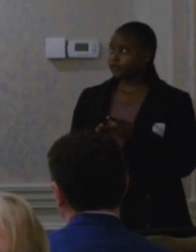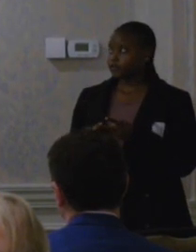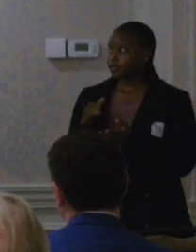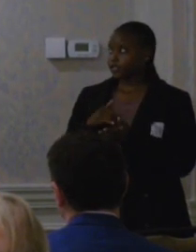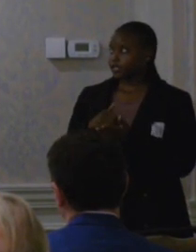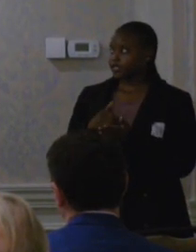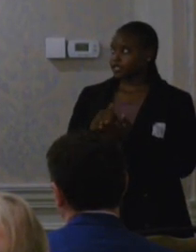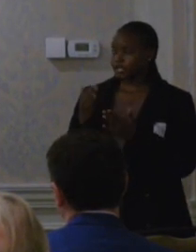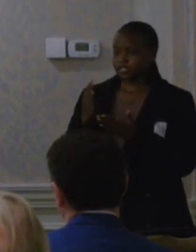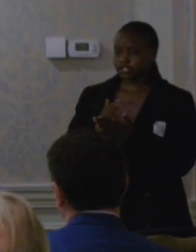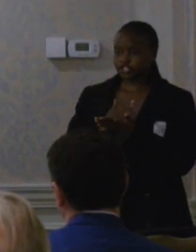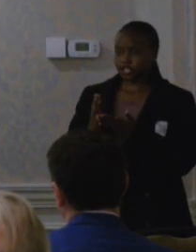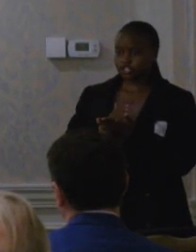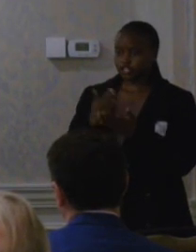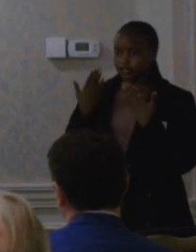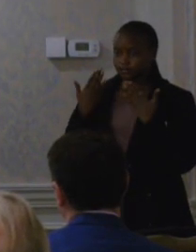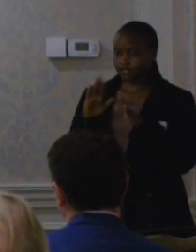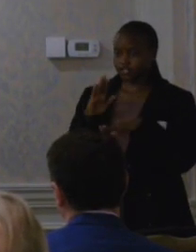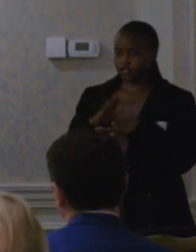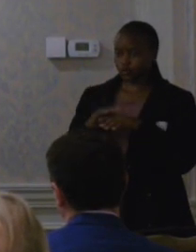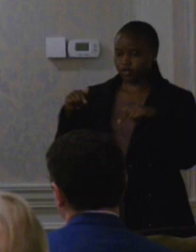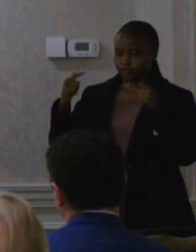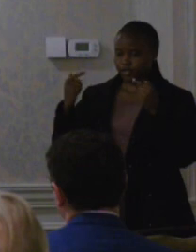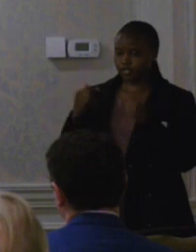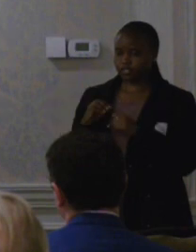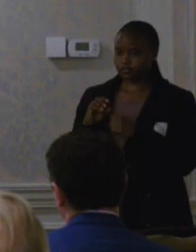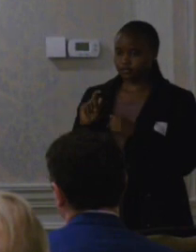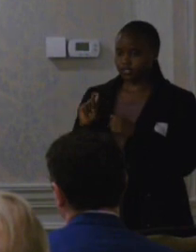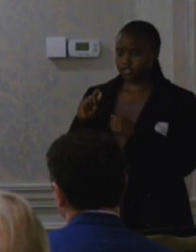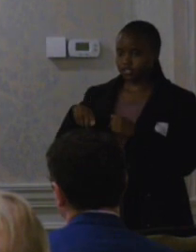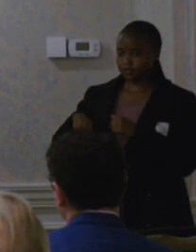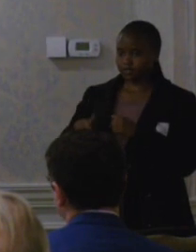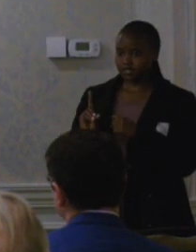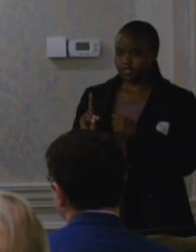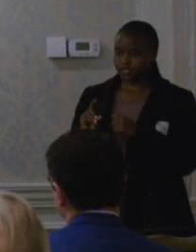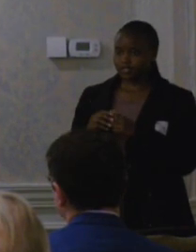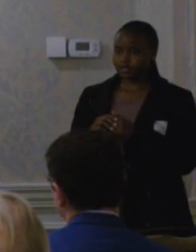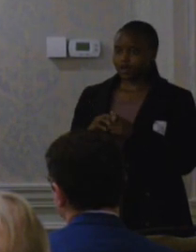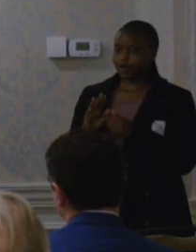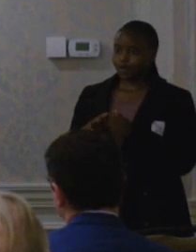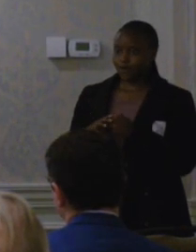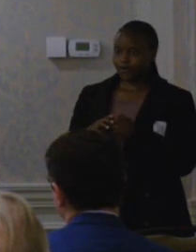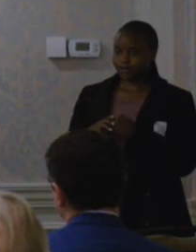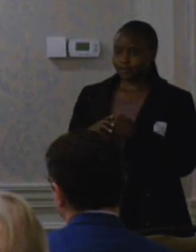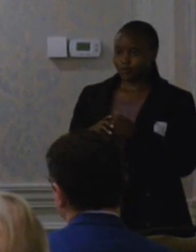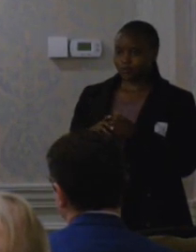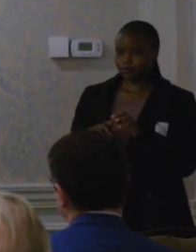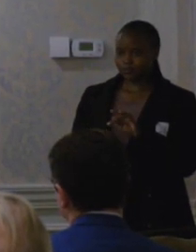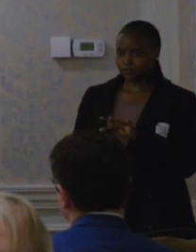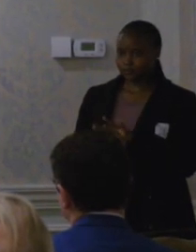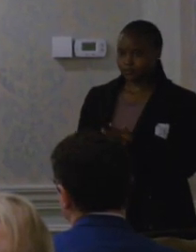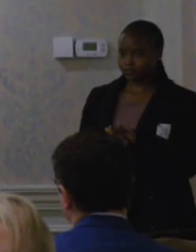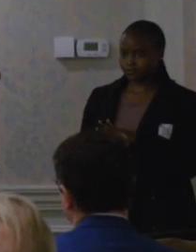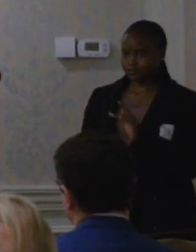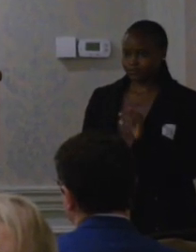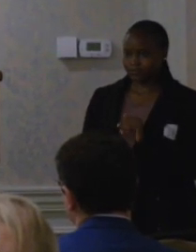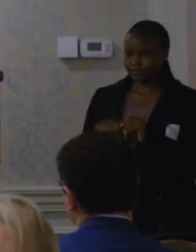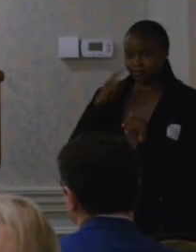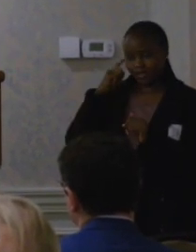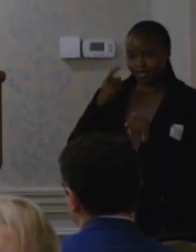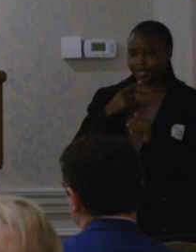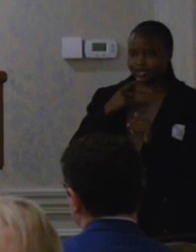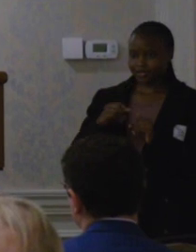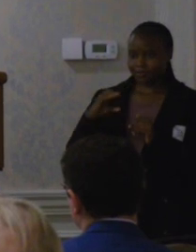he has shared on effective CPD, and we have also listened to how the